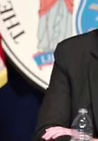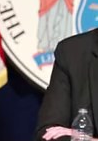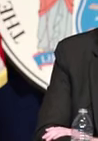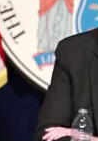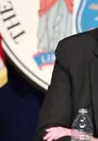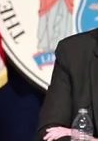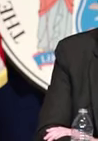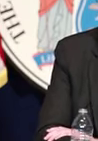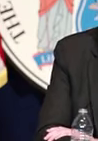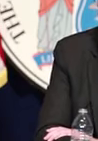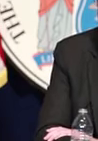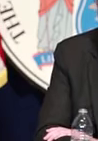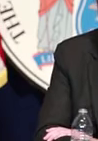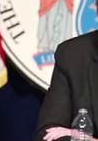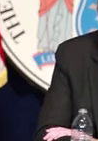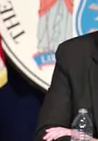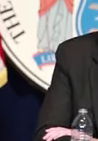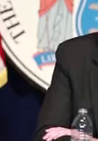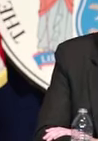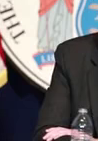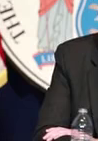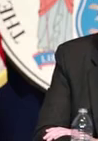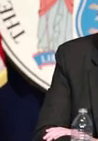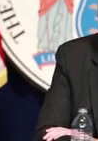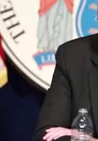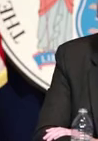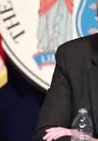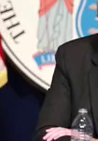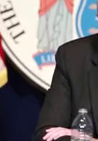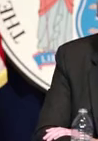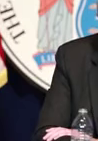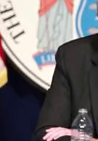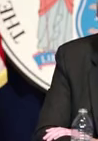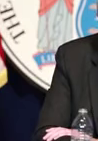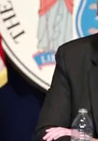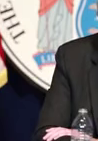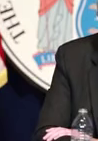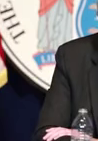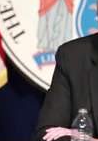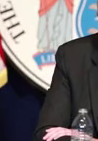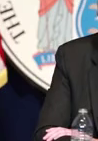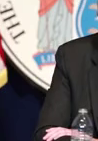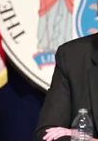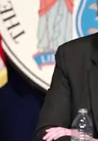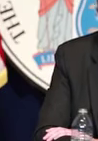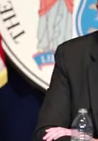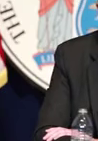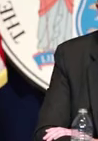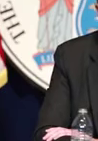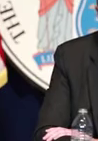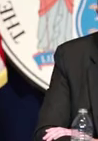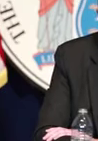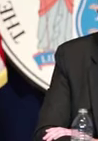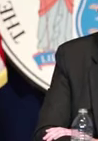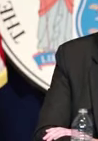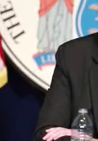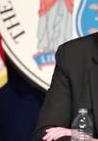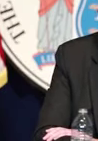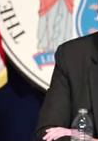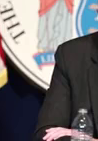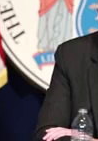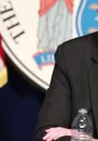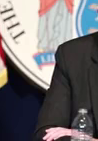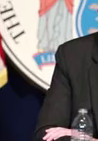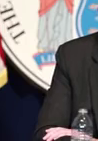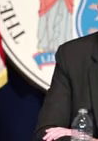policy approved by the Board of Public Utilities. Finally, under my order, any internet or phone service that was disconnected due to